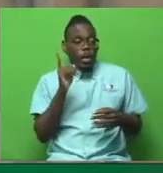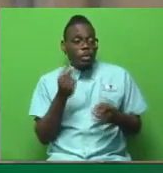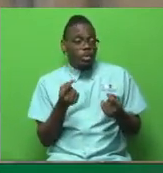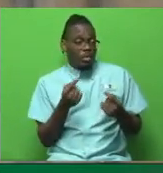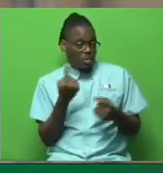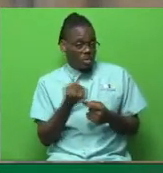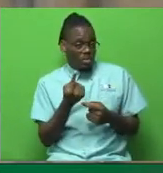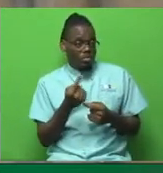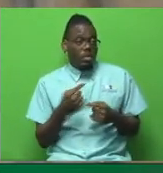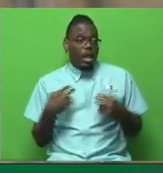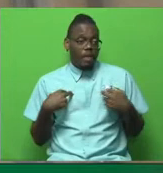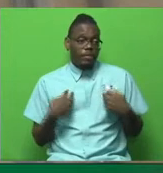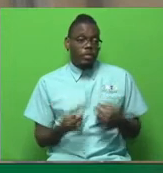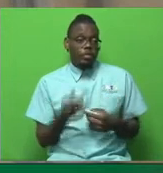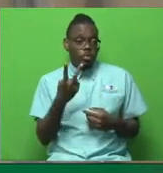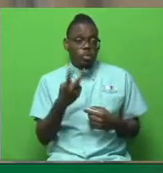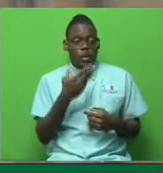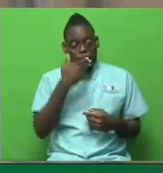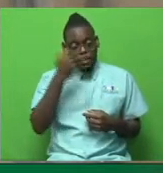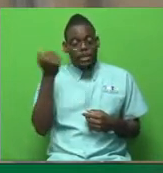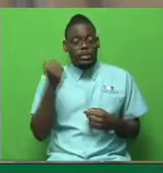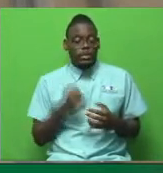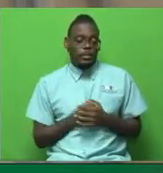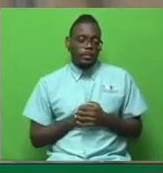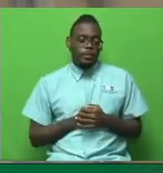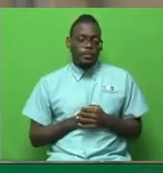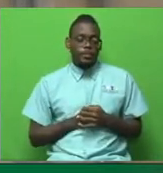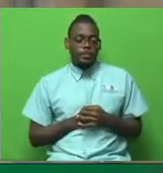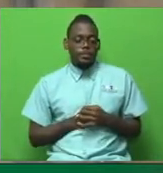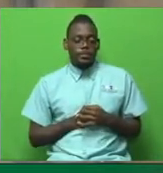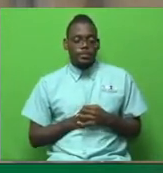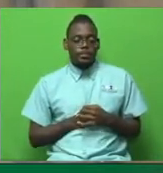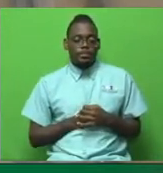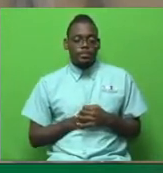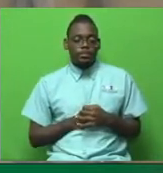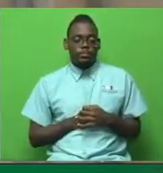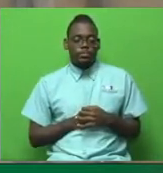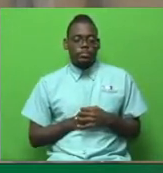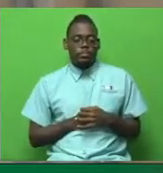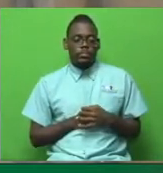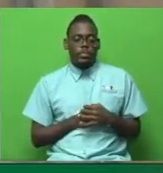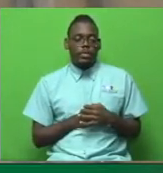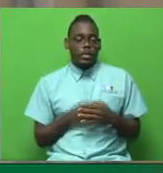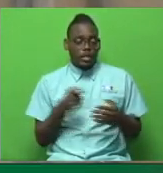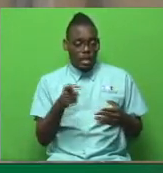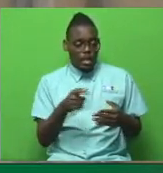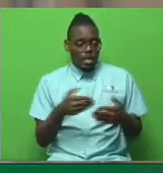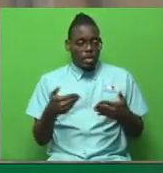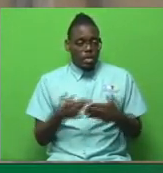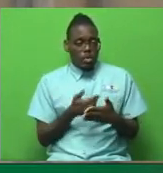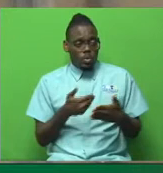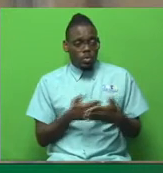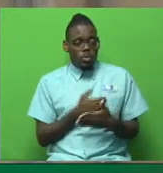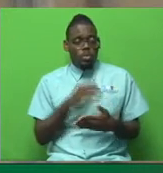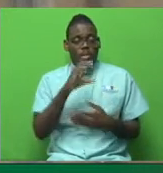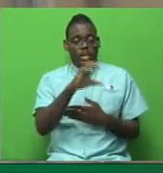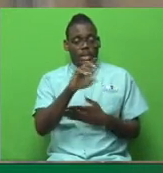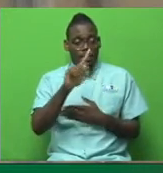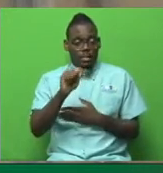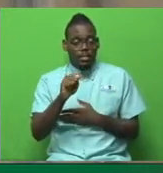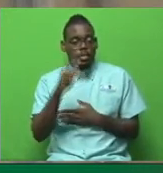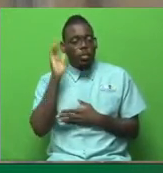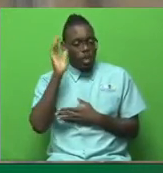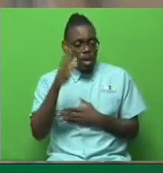our capital city by 2024 Mr Speaker Deputy speaker will have a modern hospital that Trinidad and